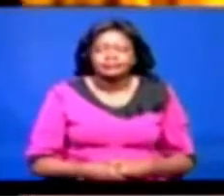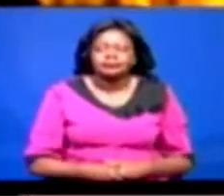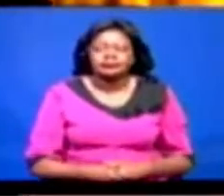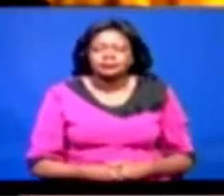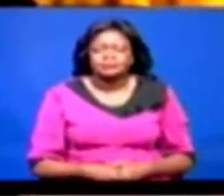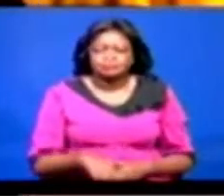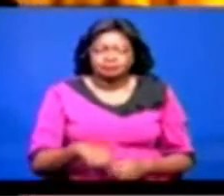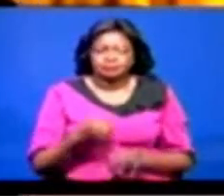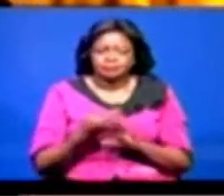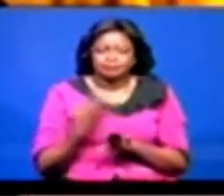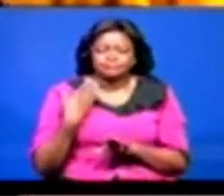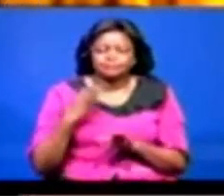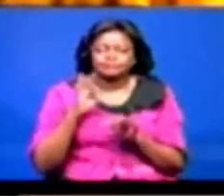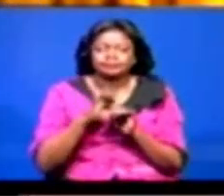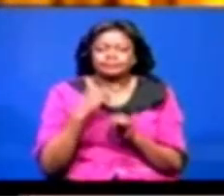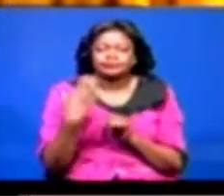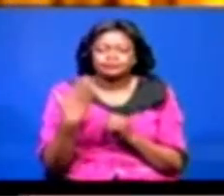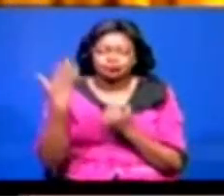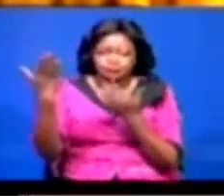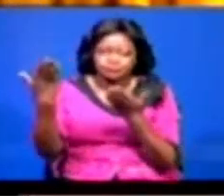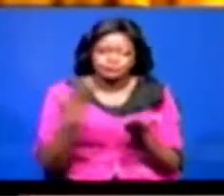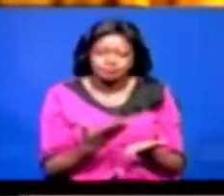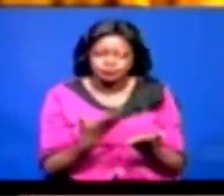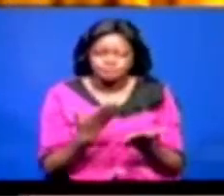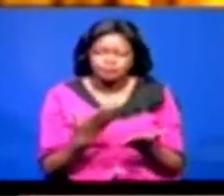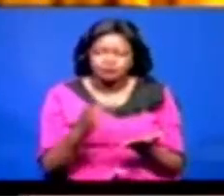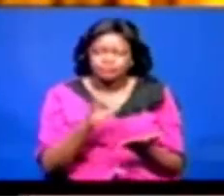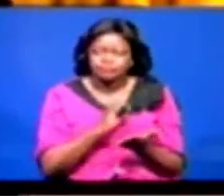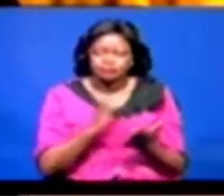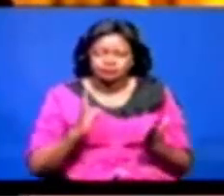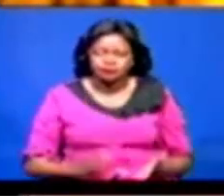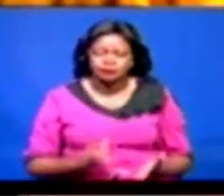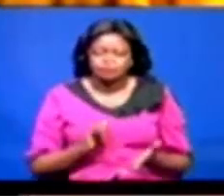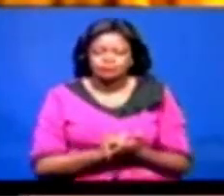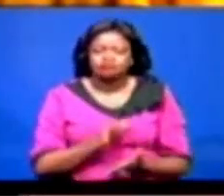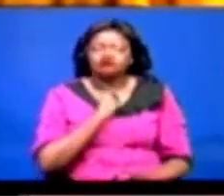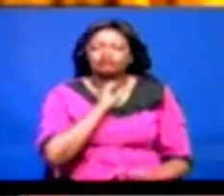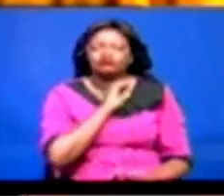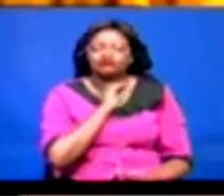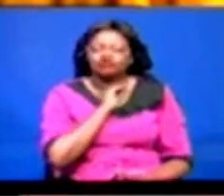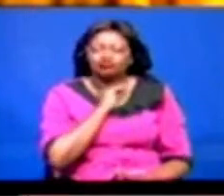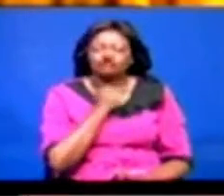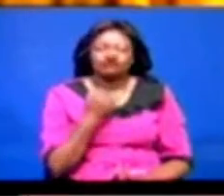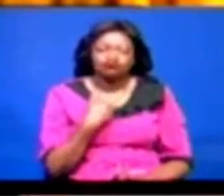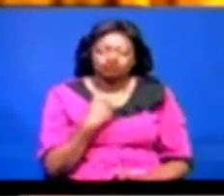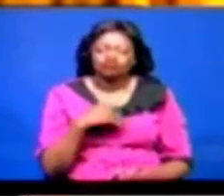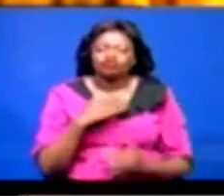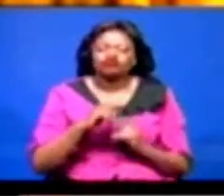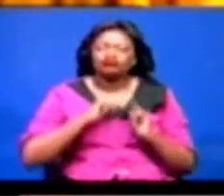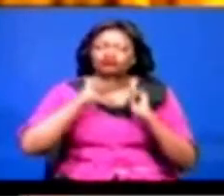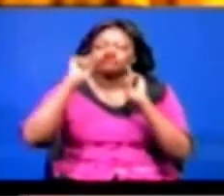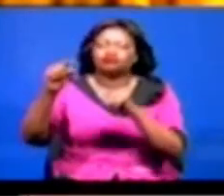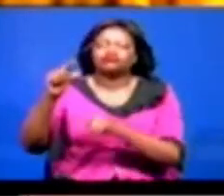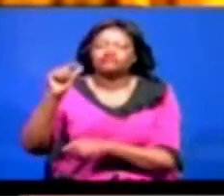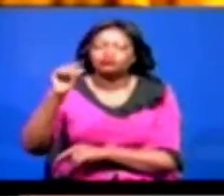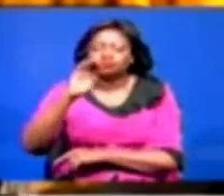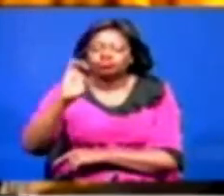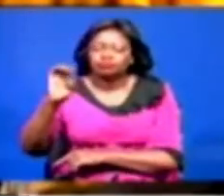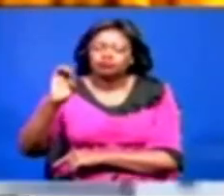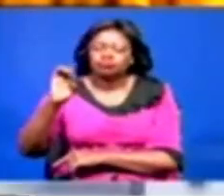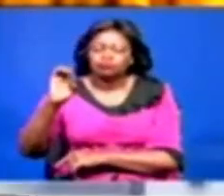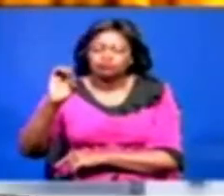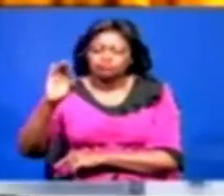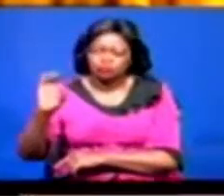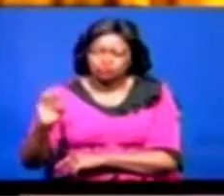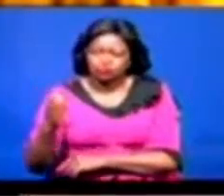before the ballot papers were brought, the commissioners that are complaining all traveled to Greece. All four of them traveled to